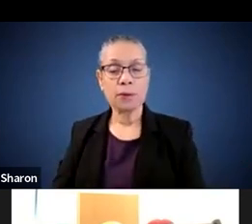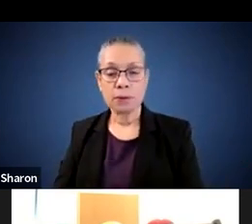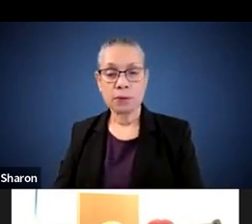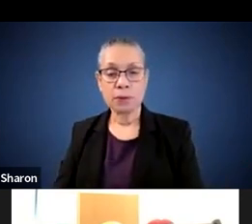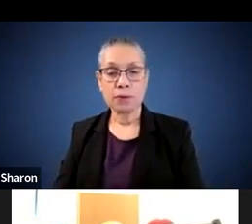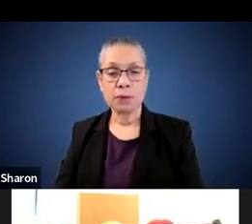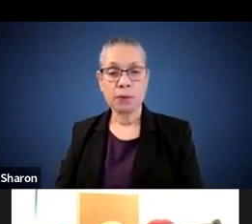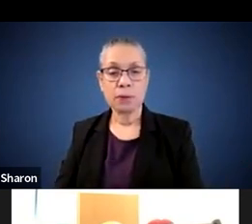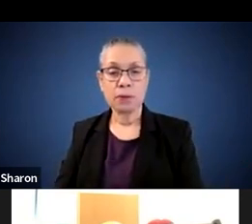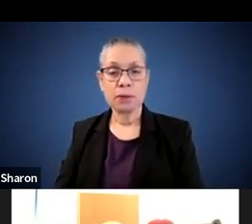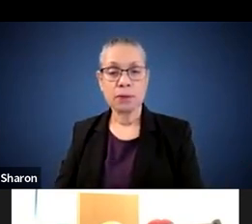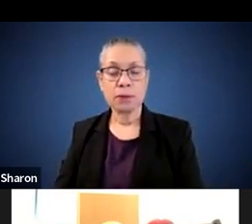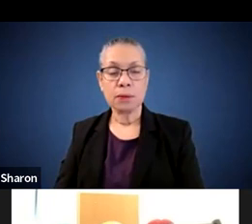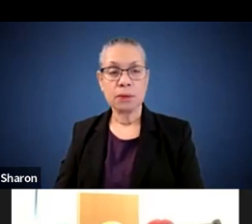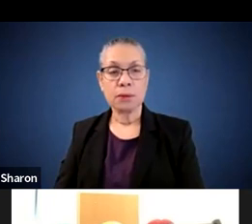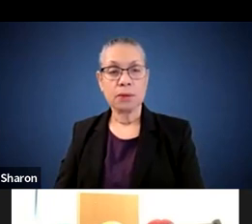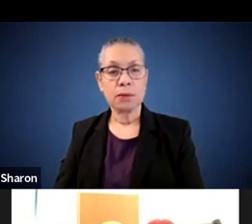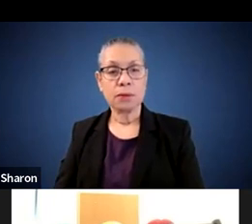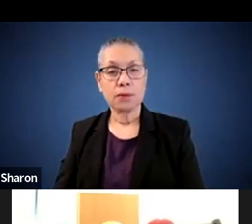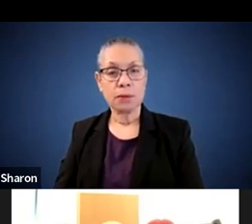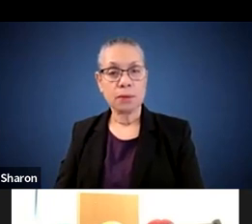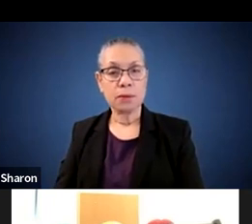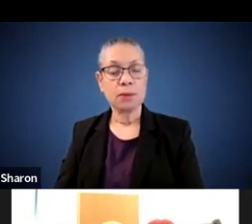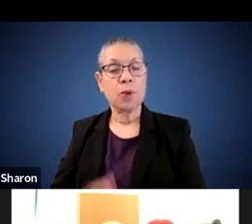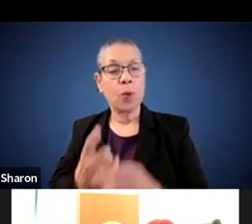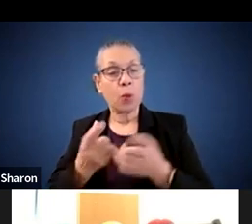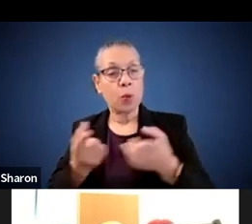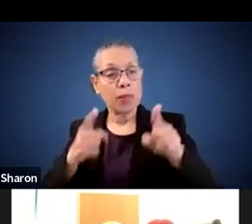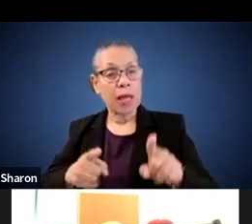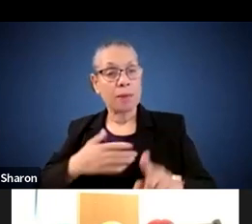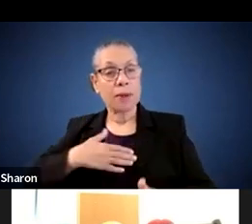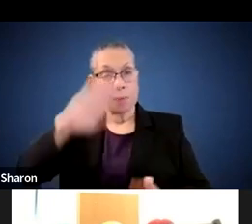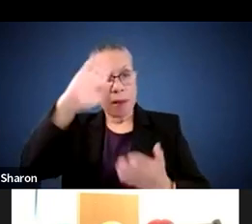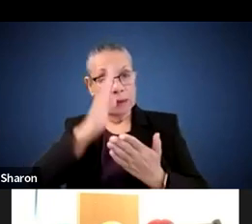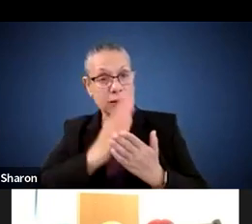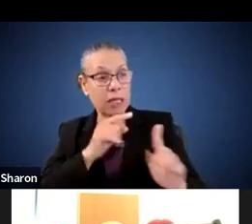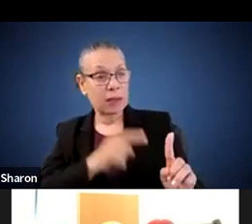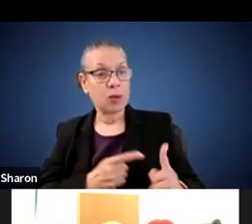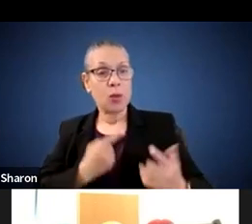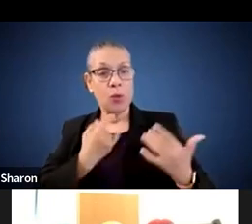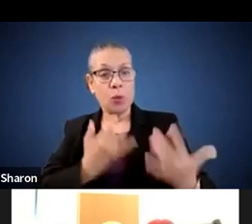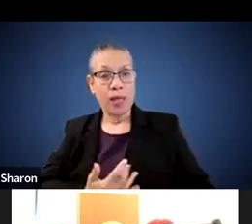my son gets really anxious when he waits for the bus for too long